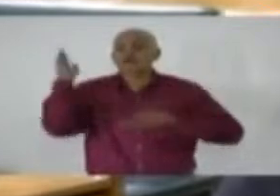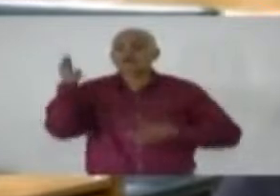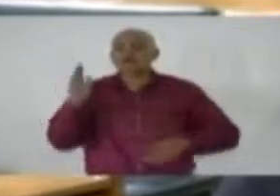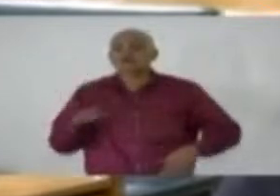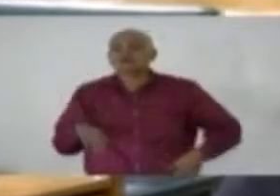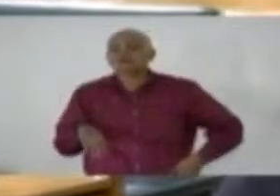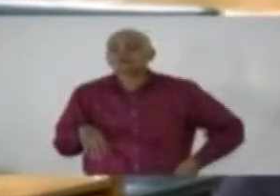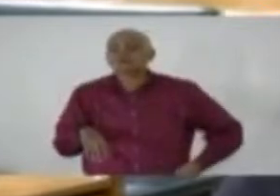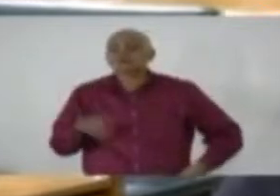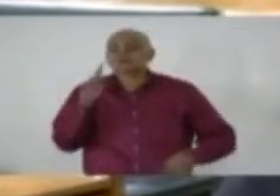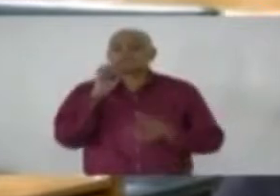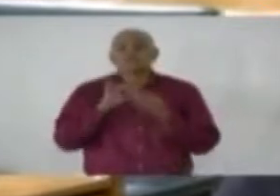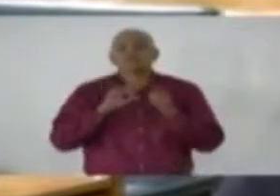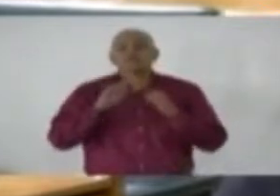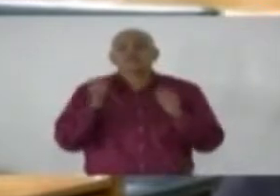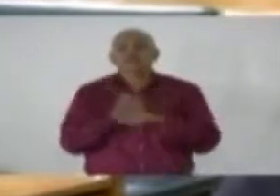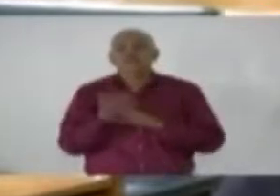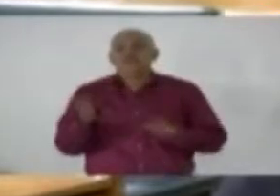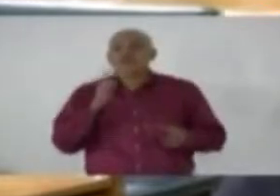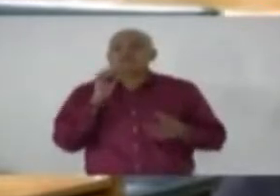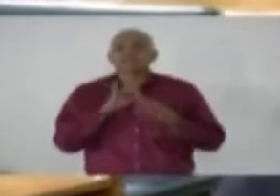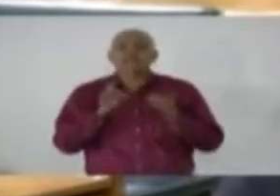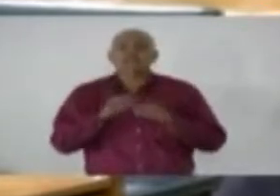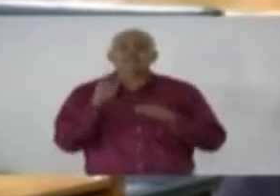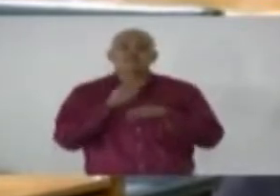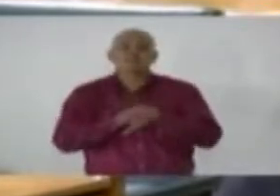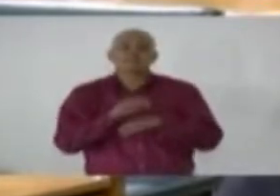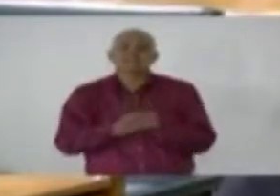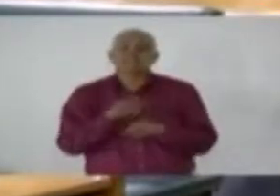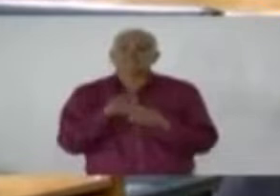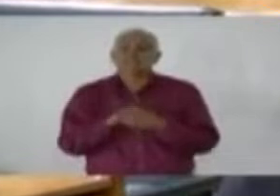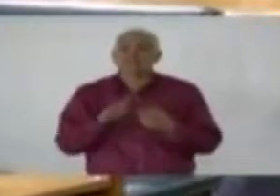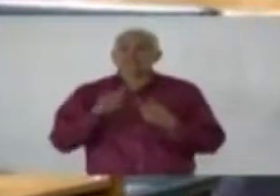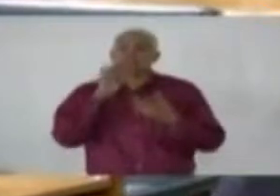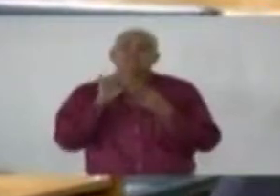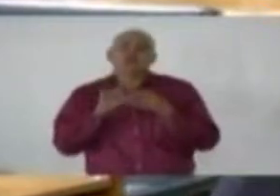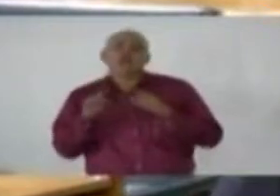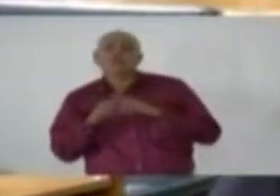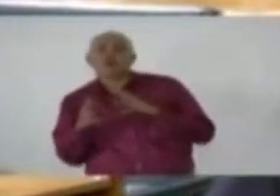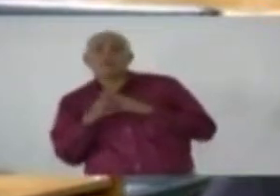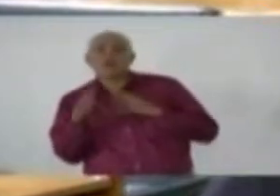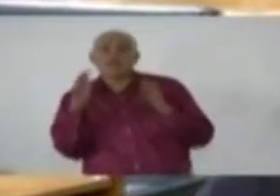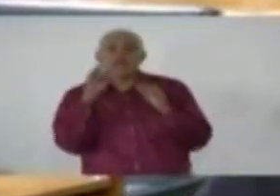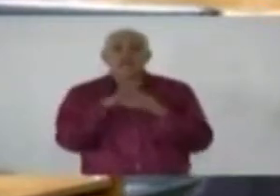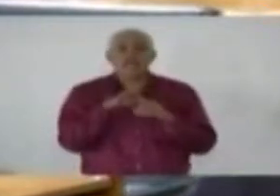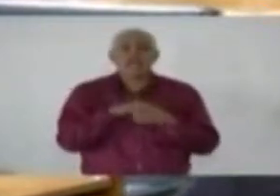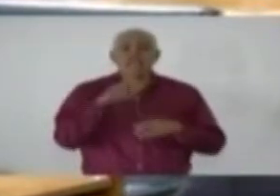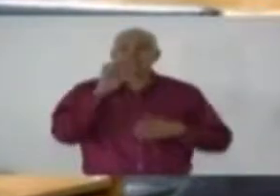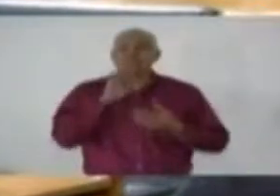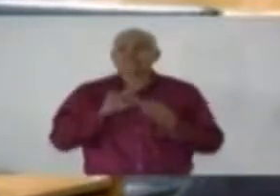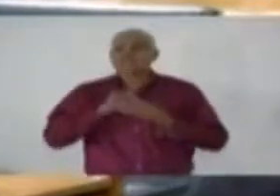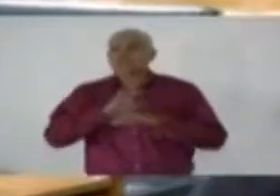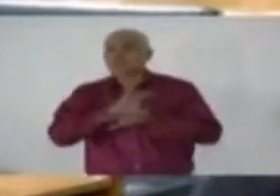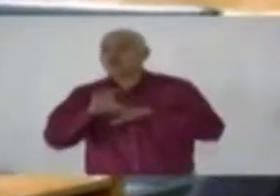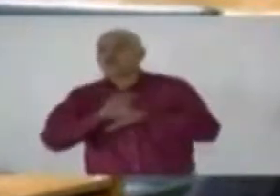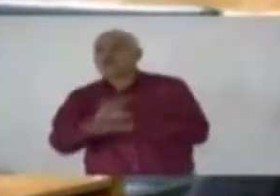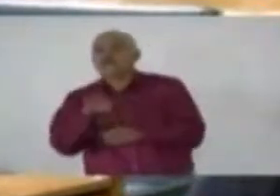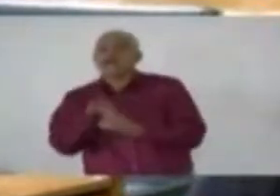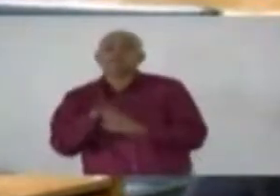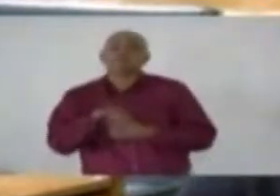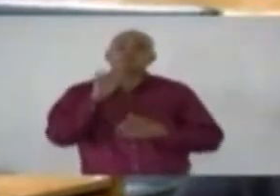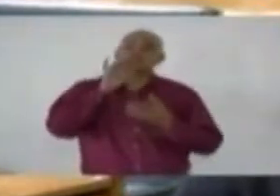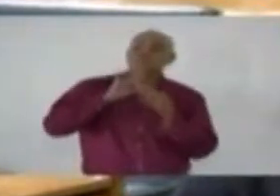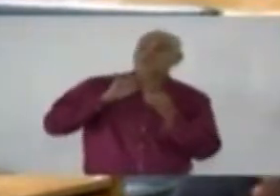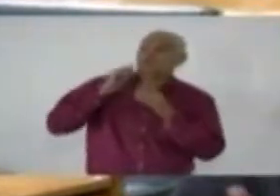talk about everything else. You talk about British election. You talk about American election. You talk about Caribbean election. You talk about your